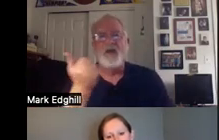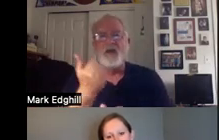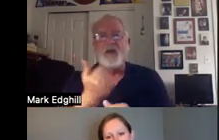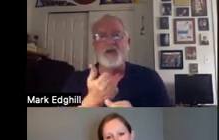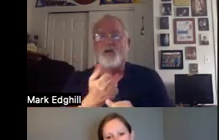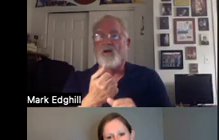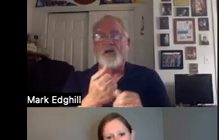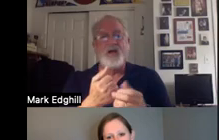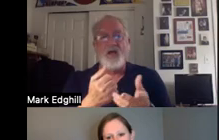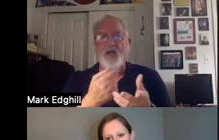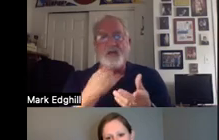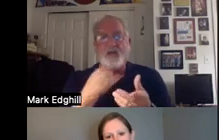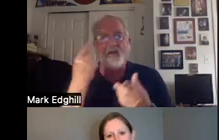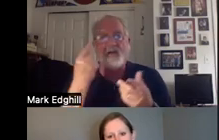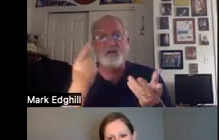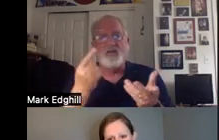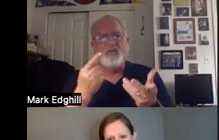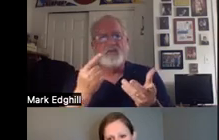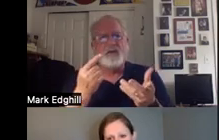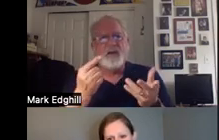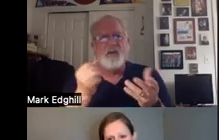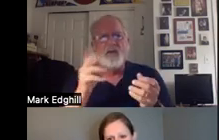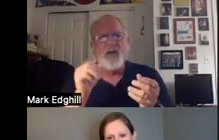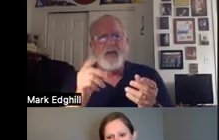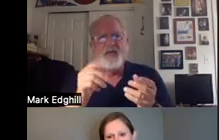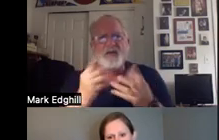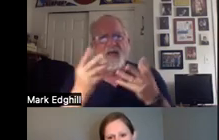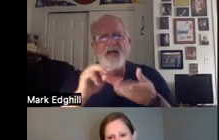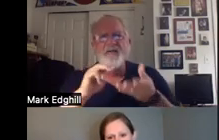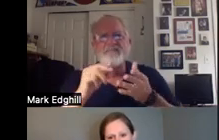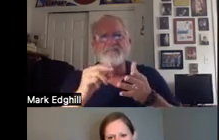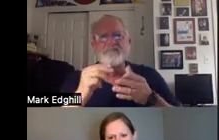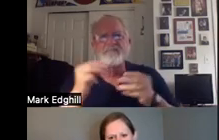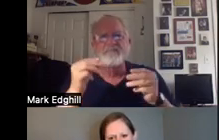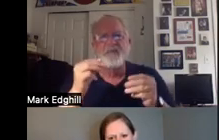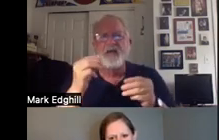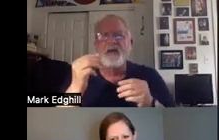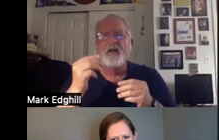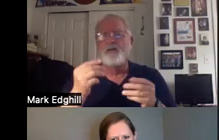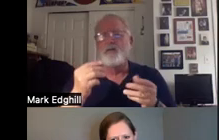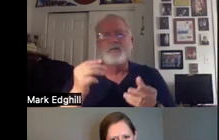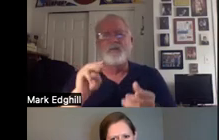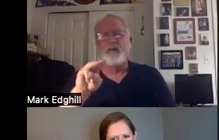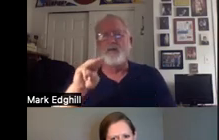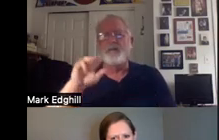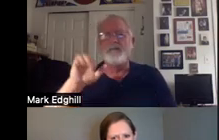really wonderful. And I thought, you know, I'm just like, okay. And when I first saw it, I thought, okay.